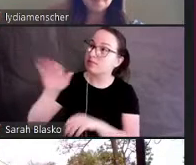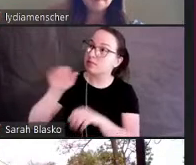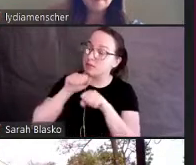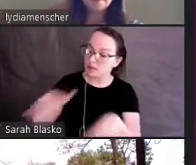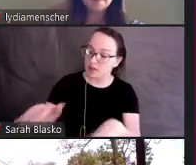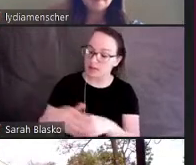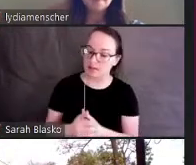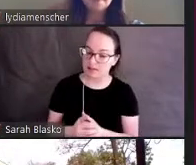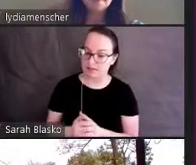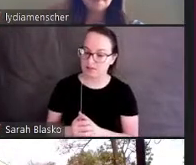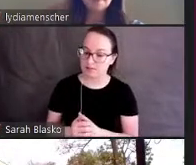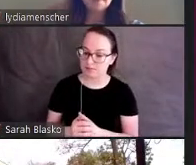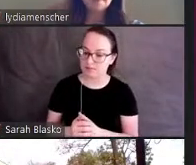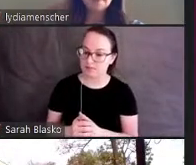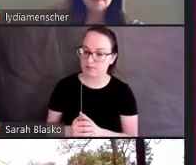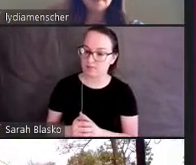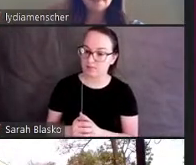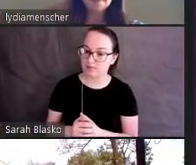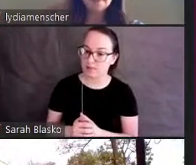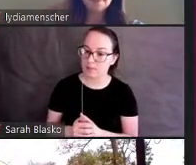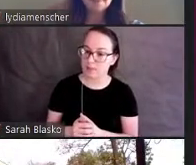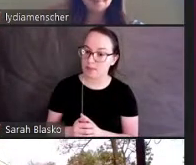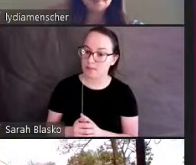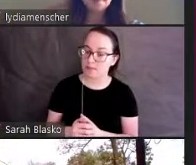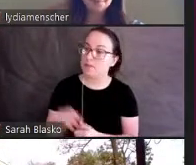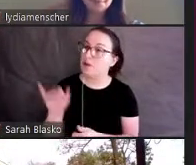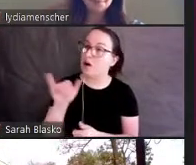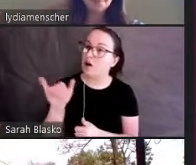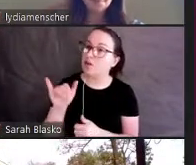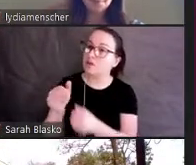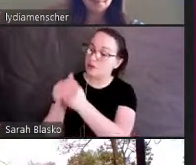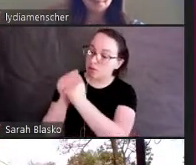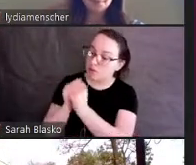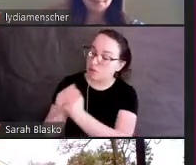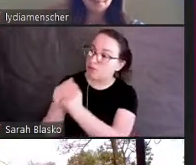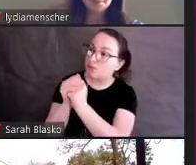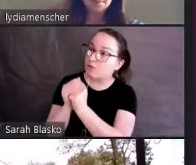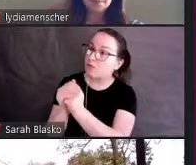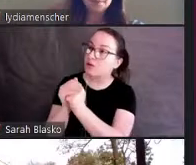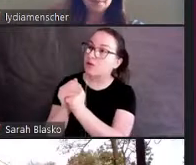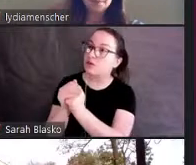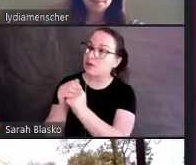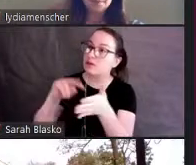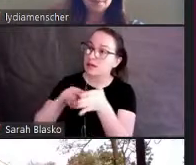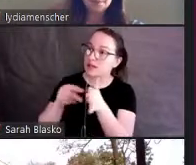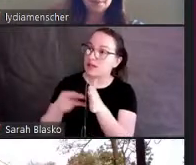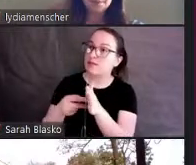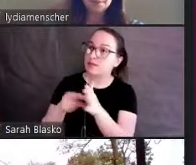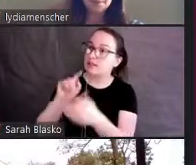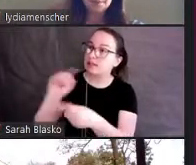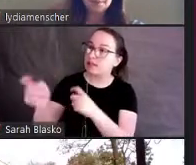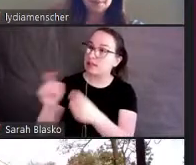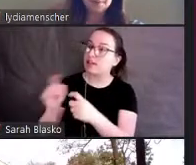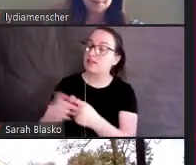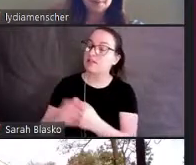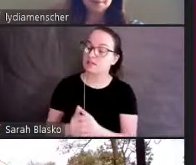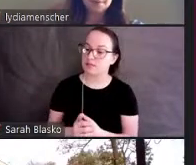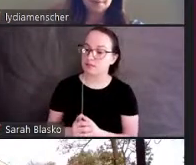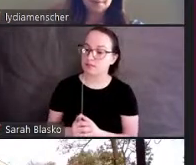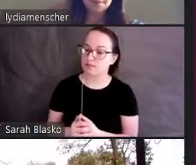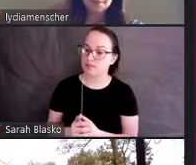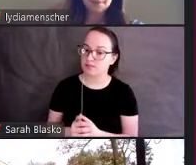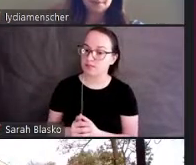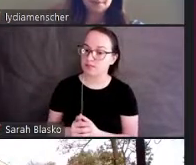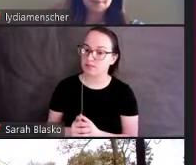of worship that we are empowering this congregation to make